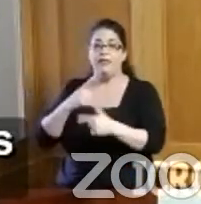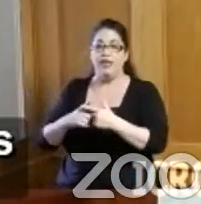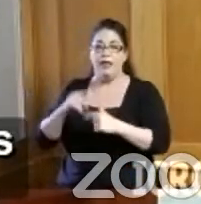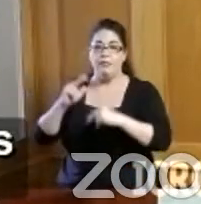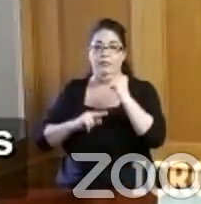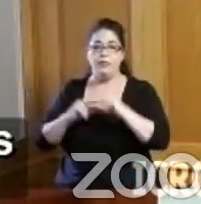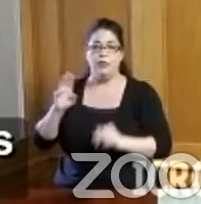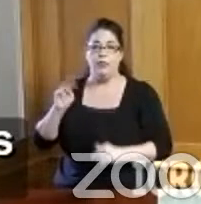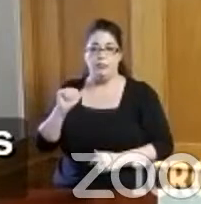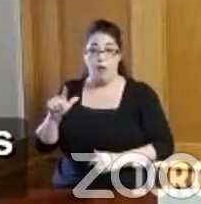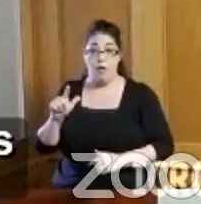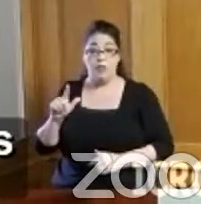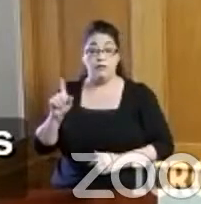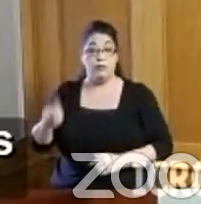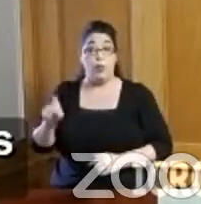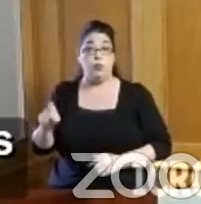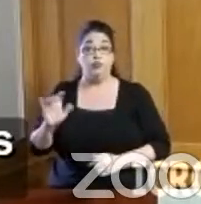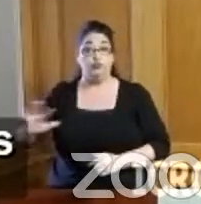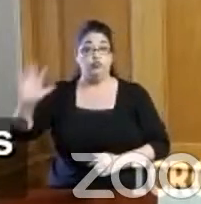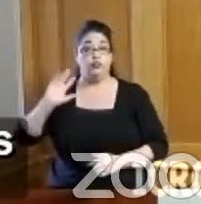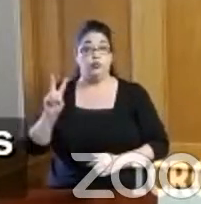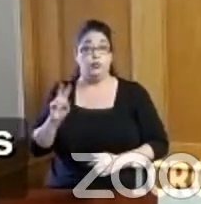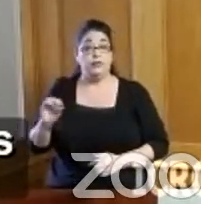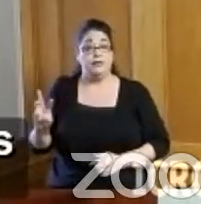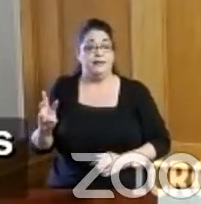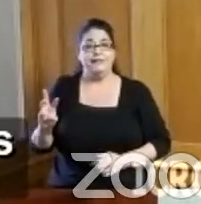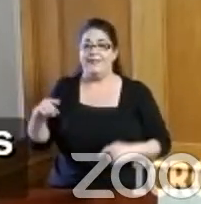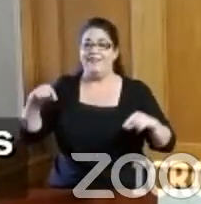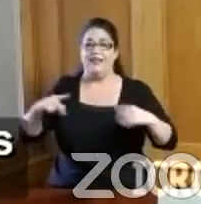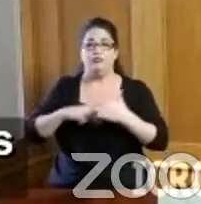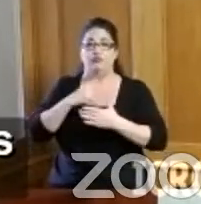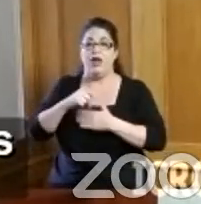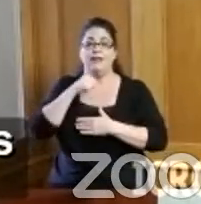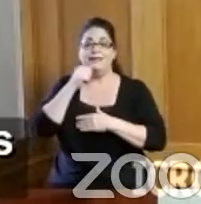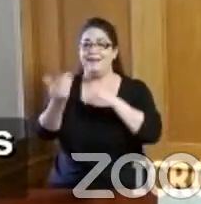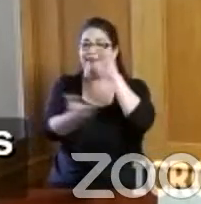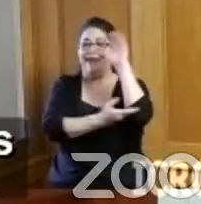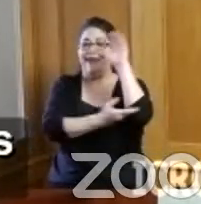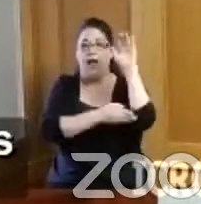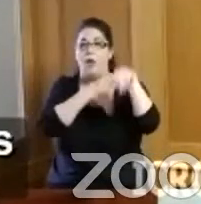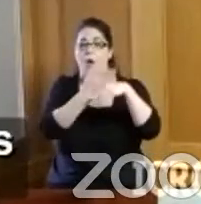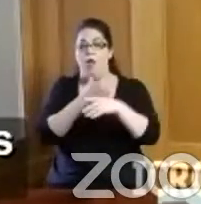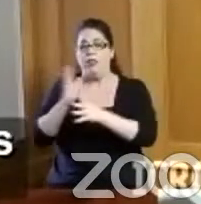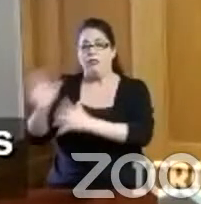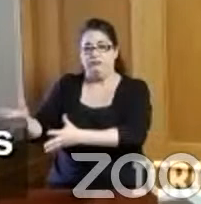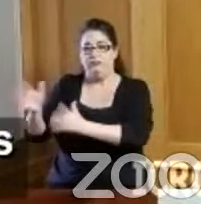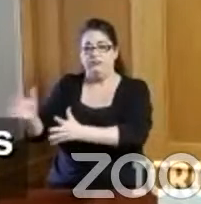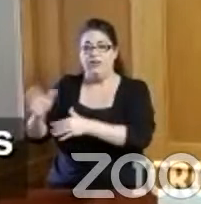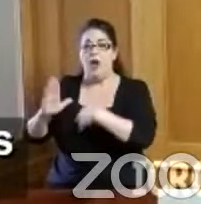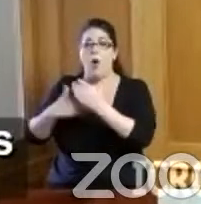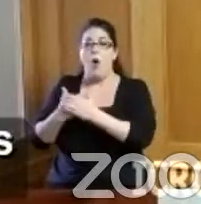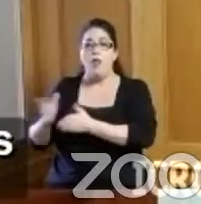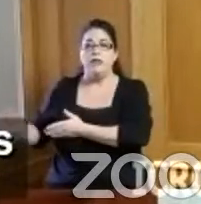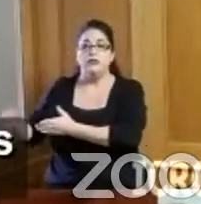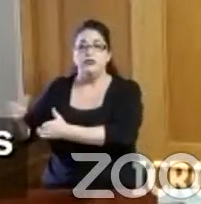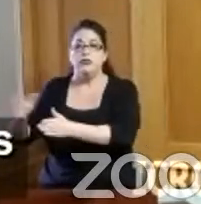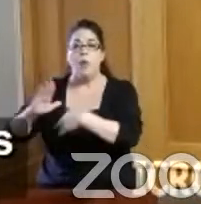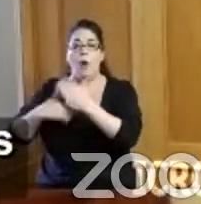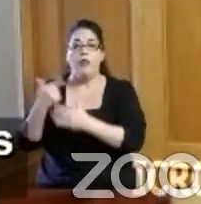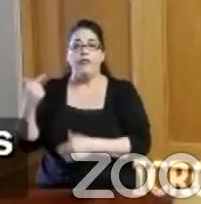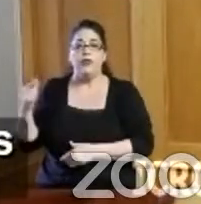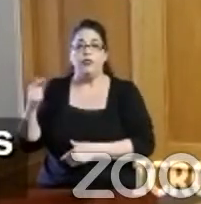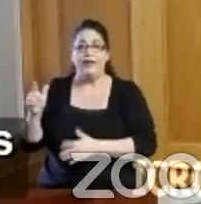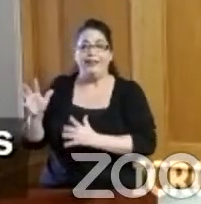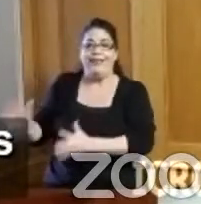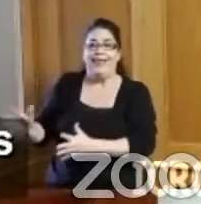site. And this project doesn't do any of that. It mm-hmm. respects all of the streams and all of the existing green space along, you